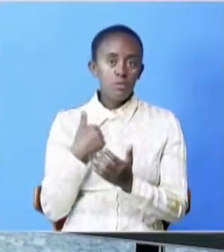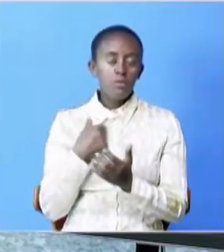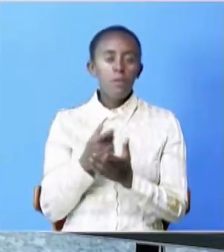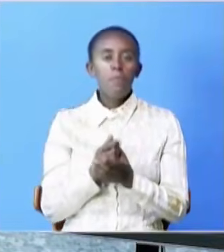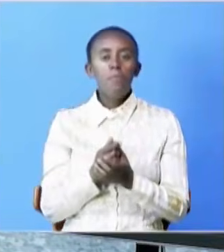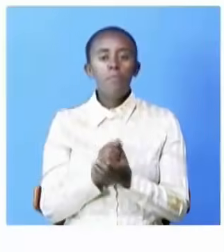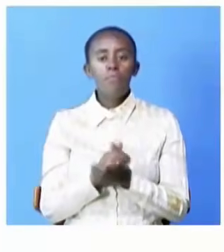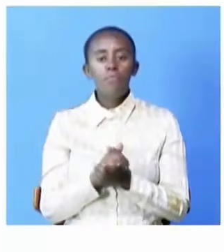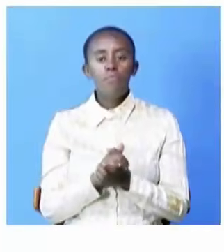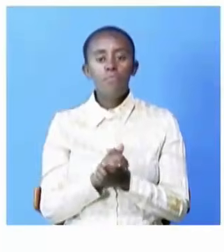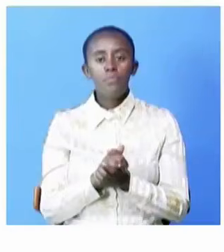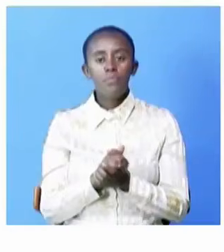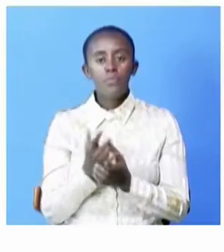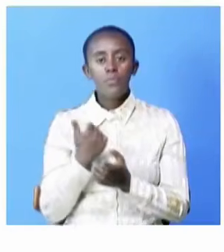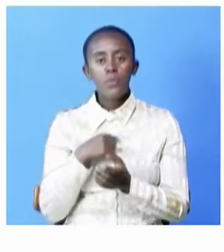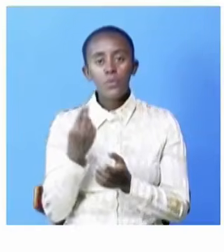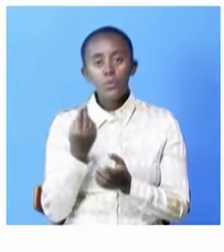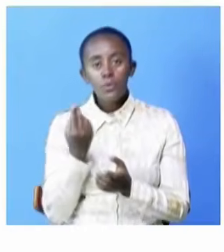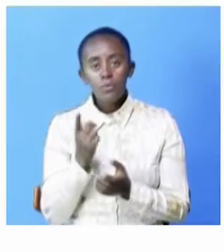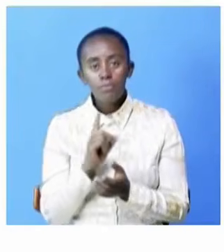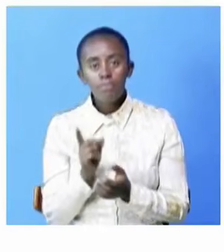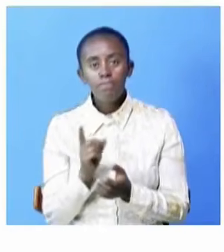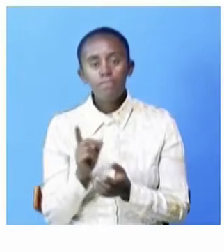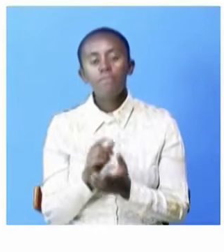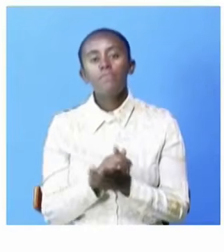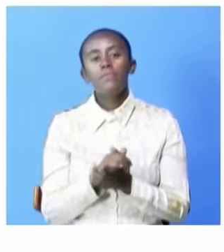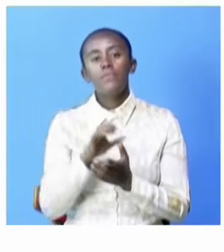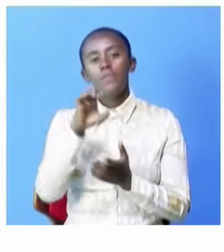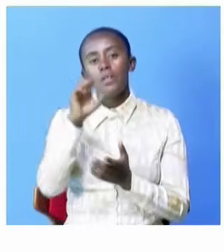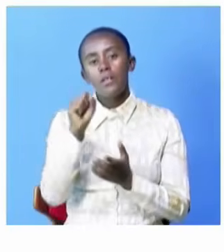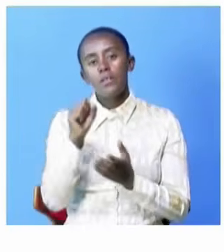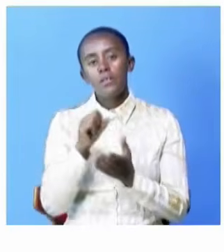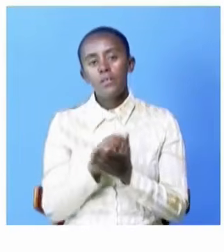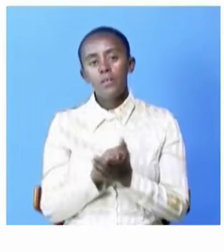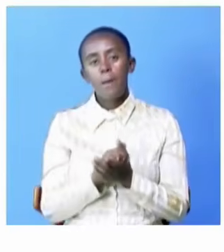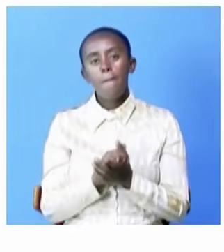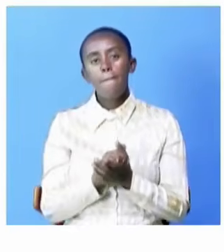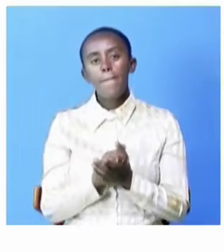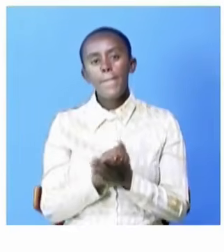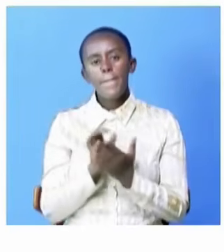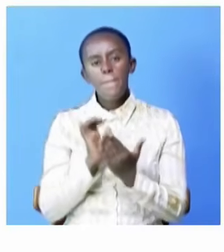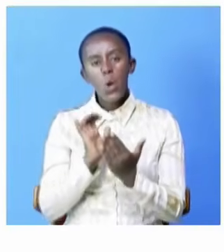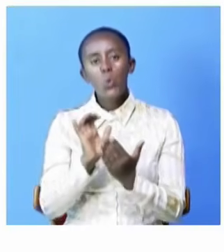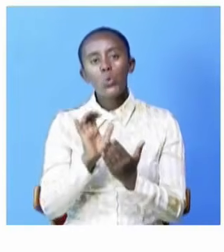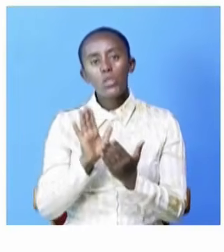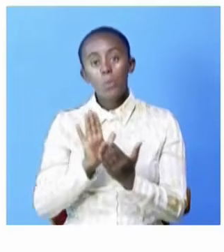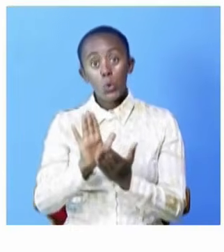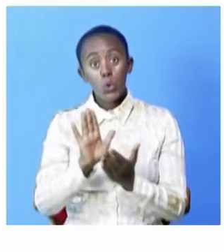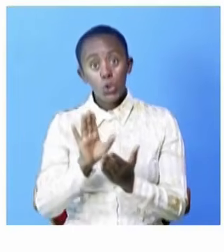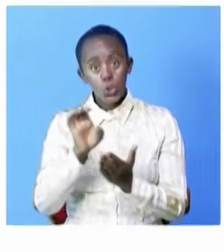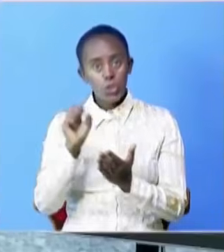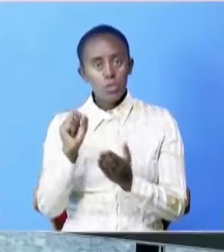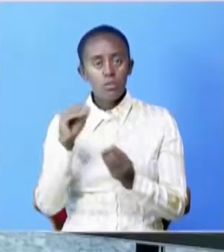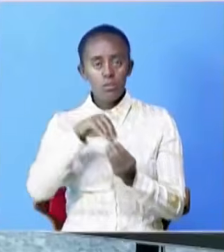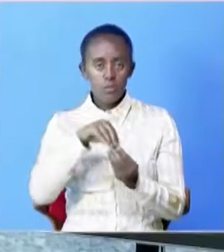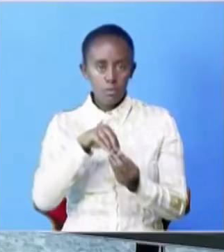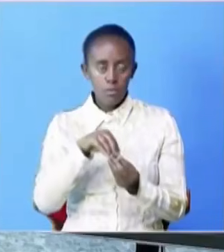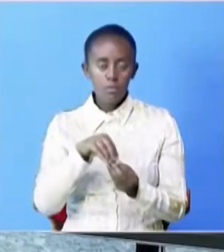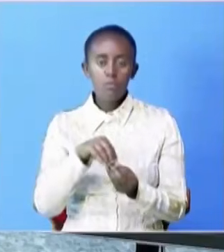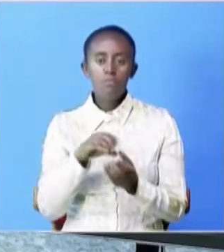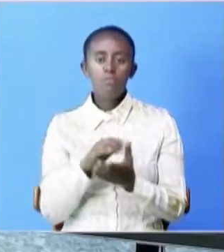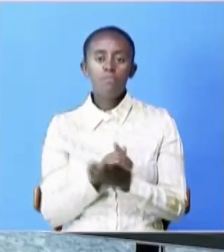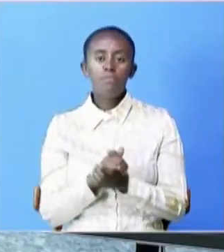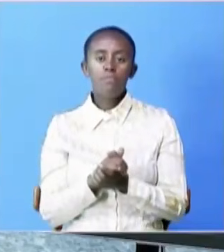case, again, we use what? ES. Pushes. Right? ES.